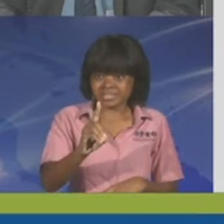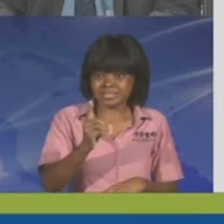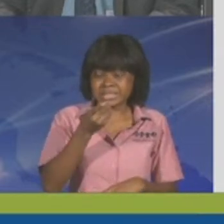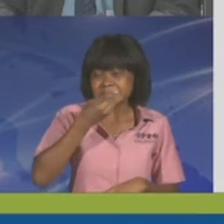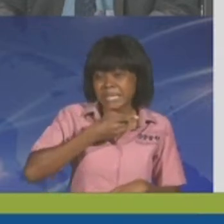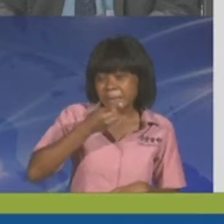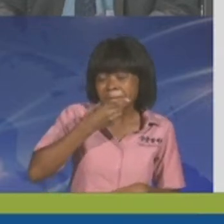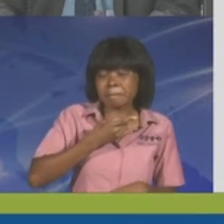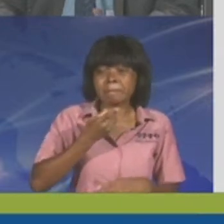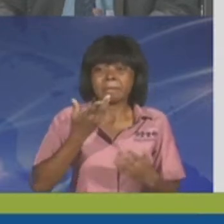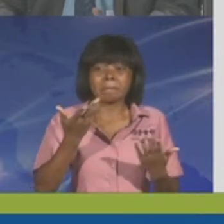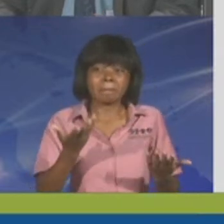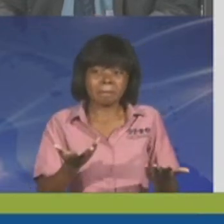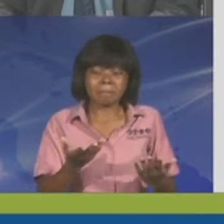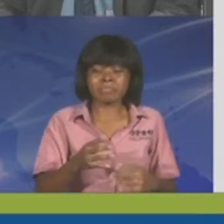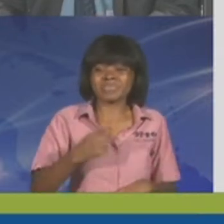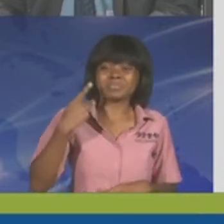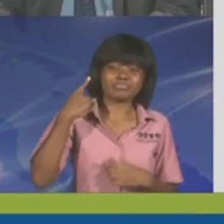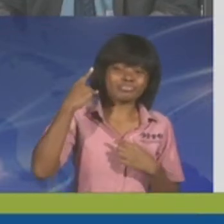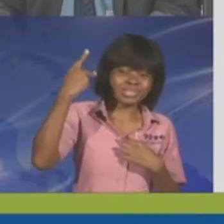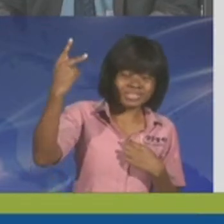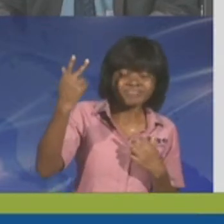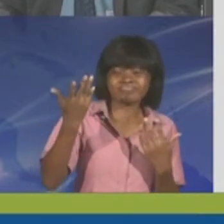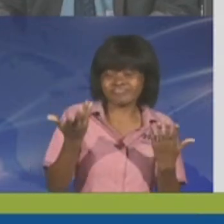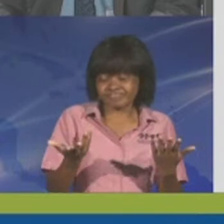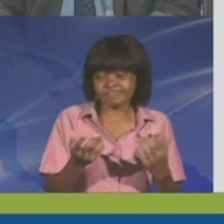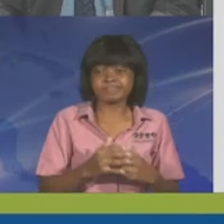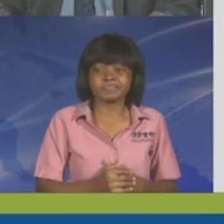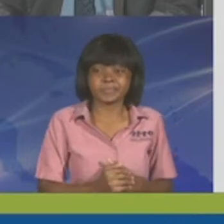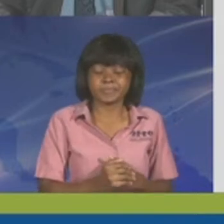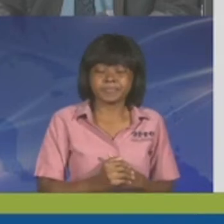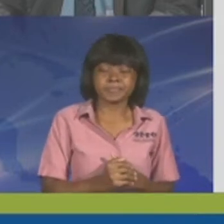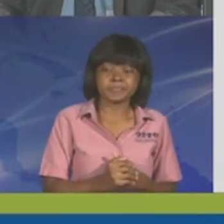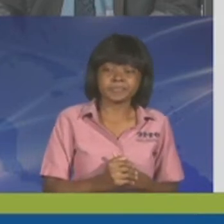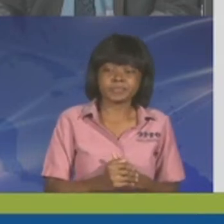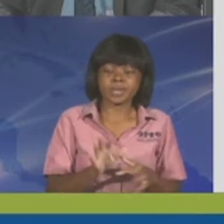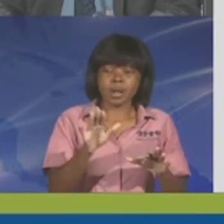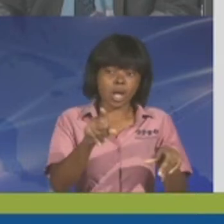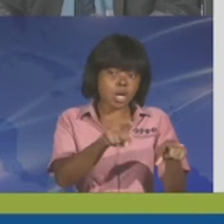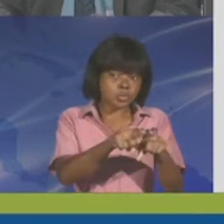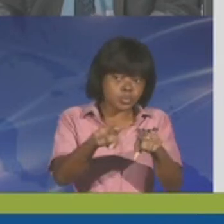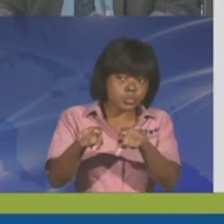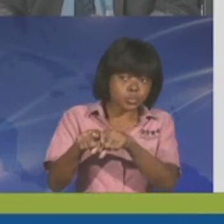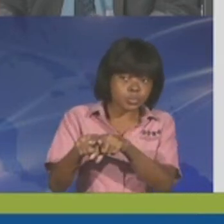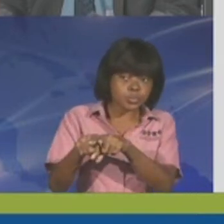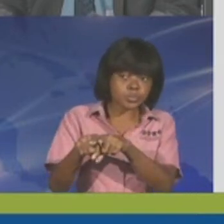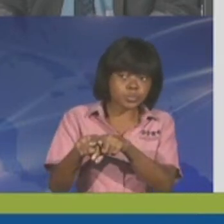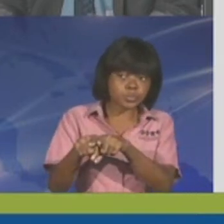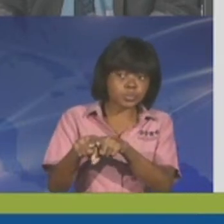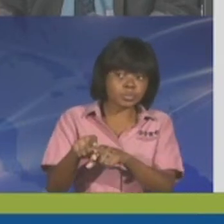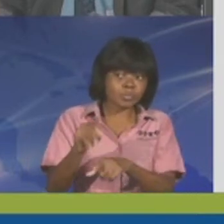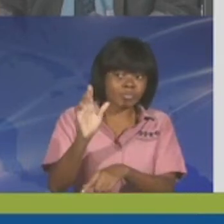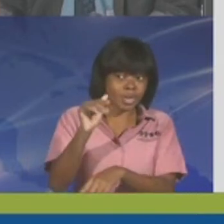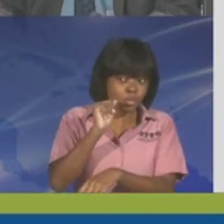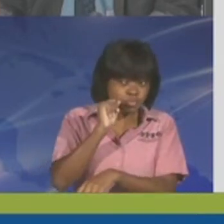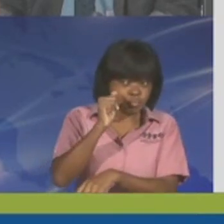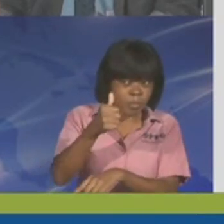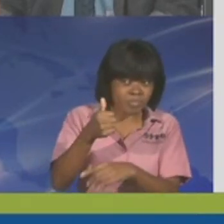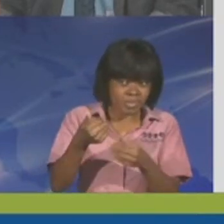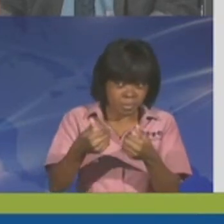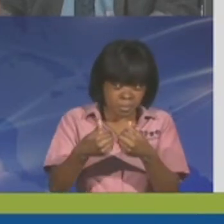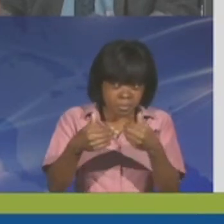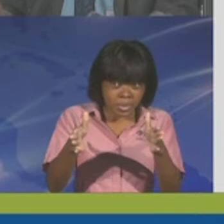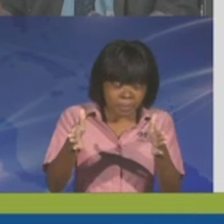illnesses. We'll speak a little bit more about that later. And also, as we've been noting and reminding the population,